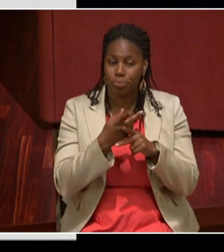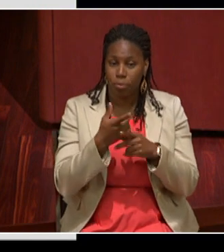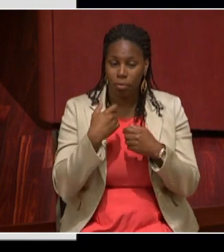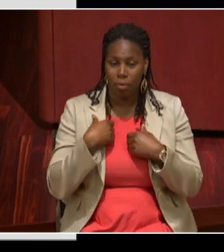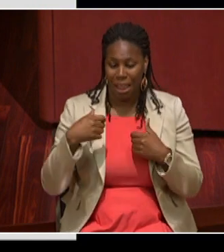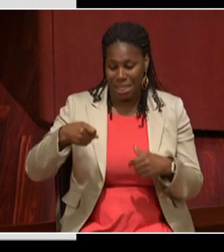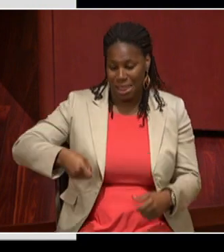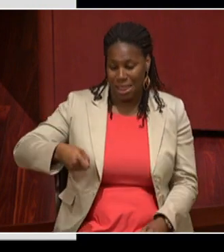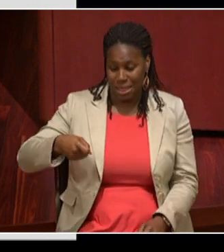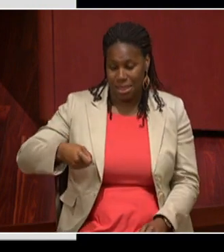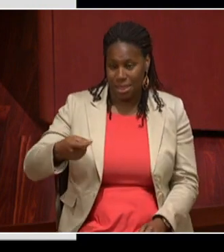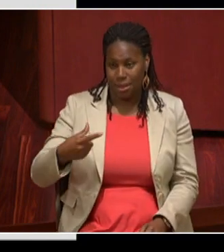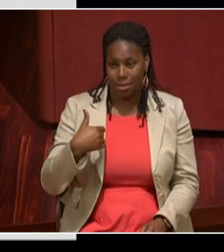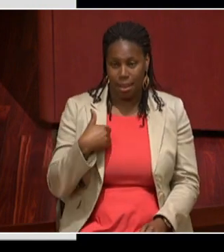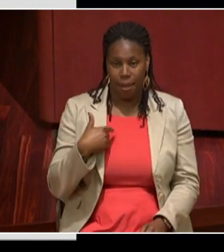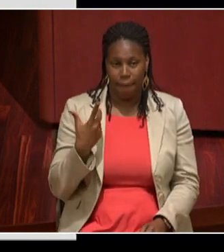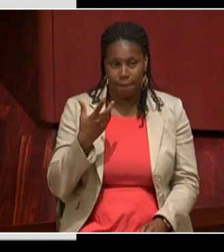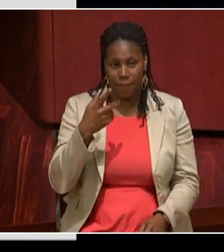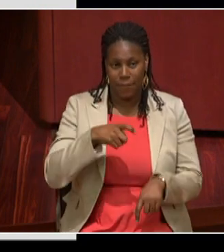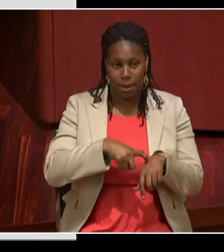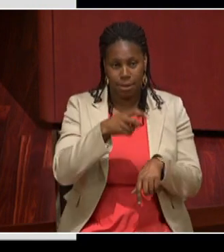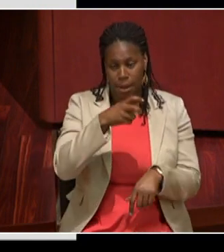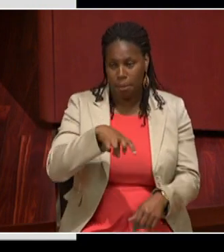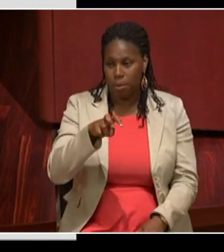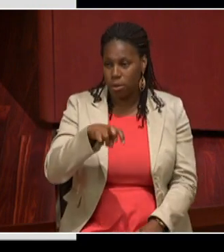carrying on their person during their trip.